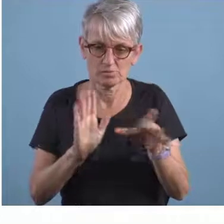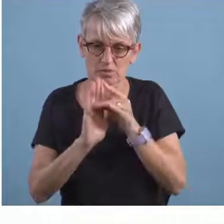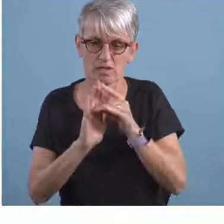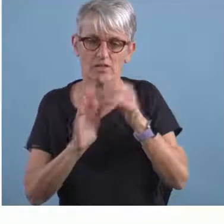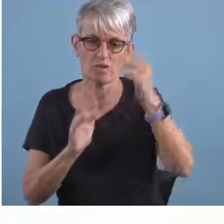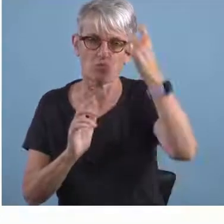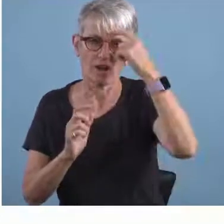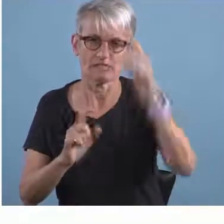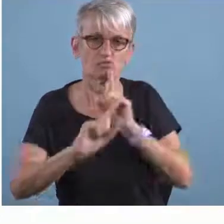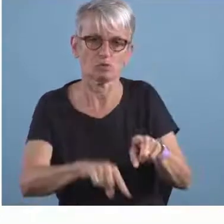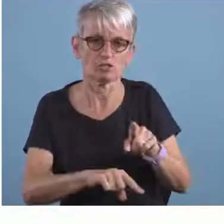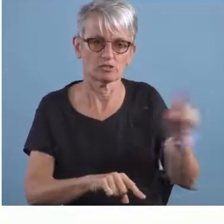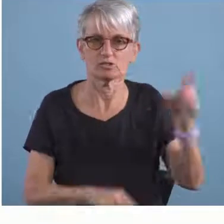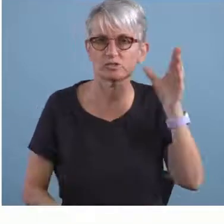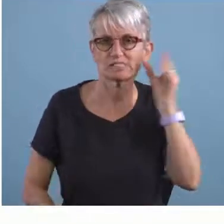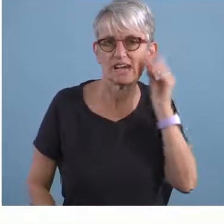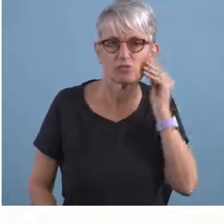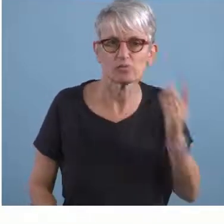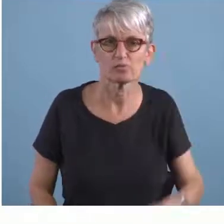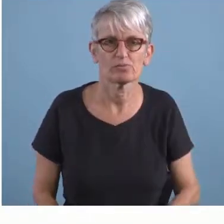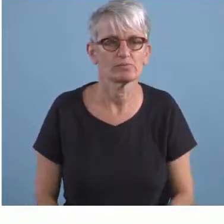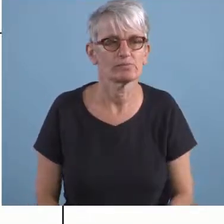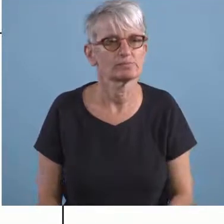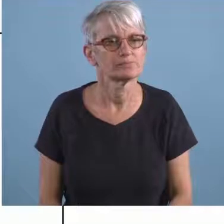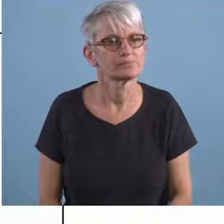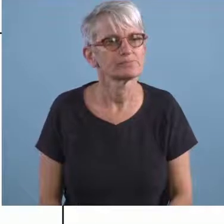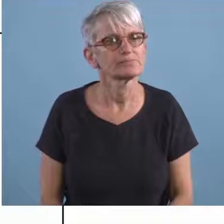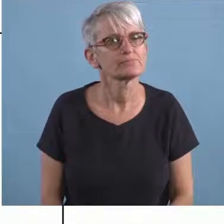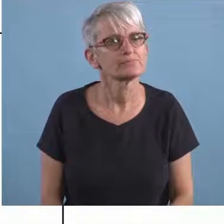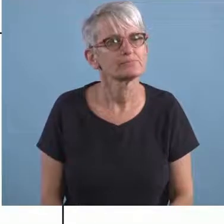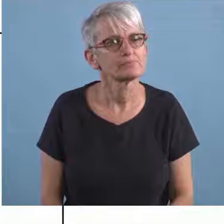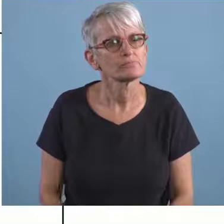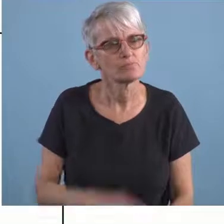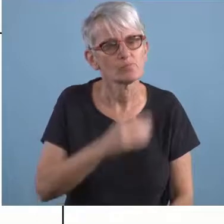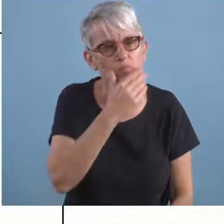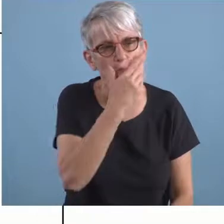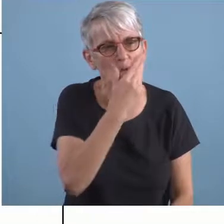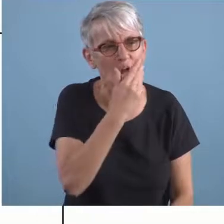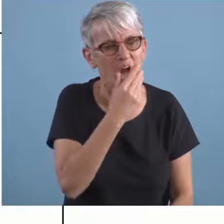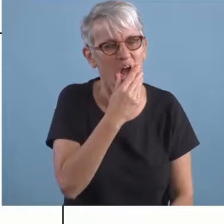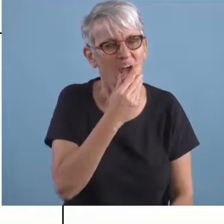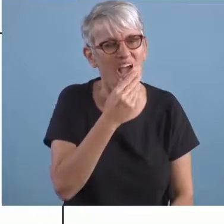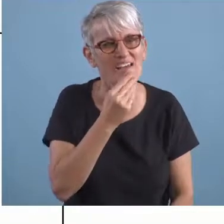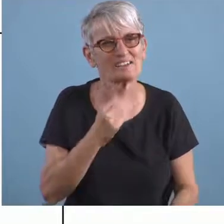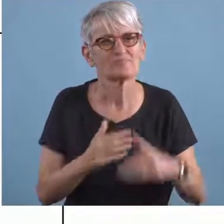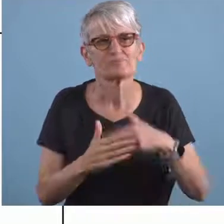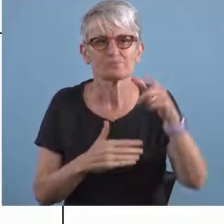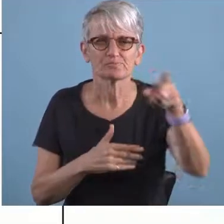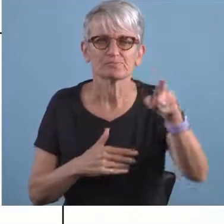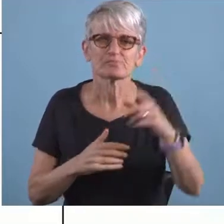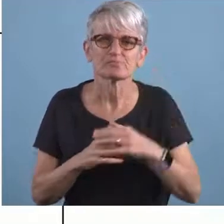And if you go to the next slide, this is a reference